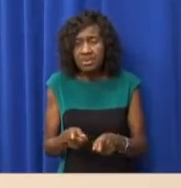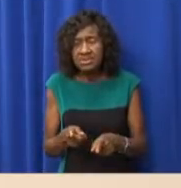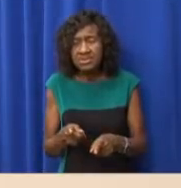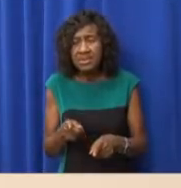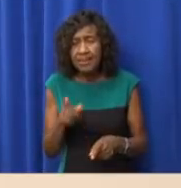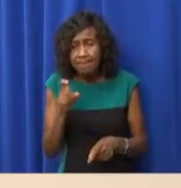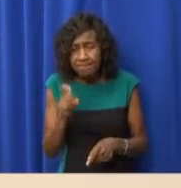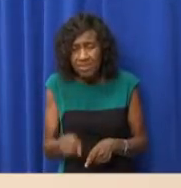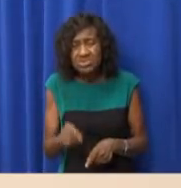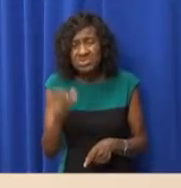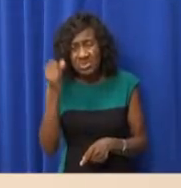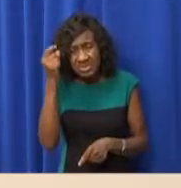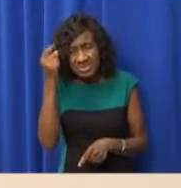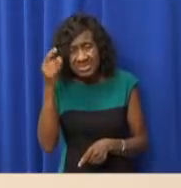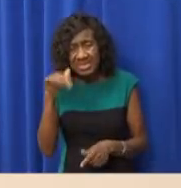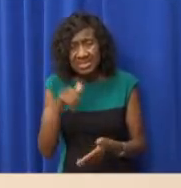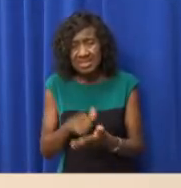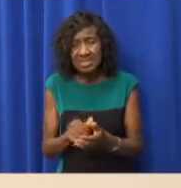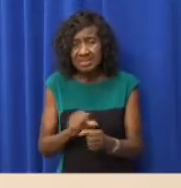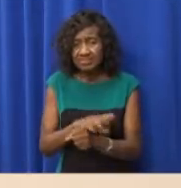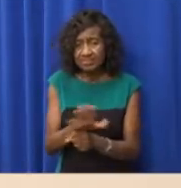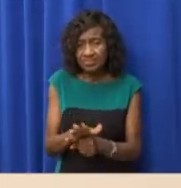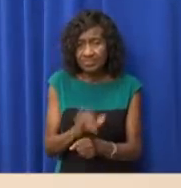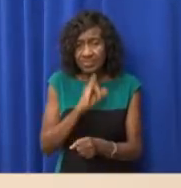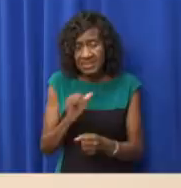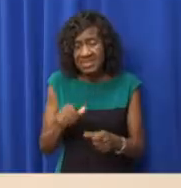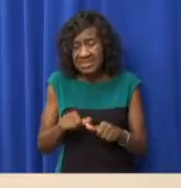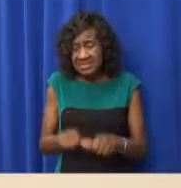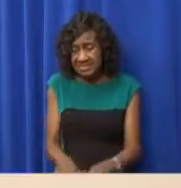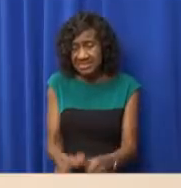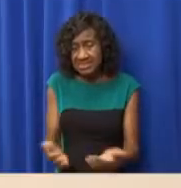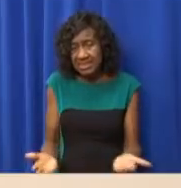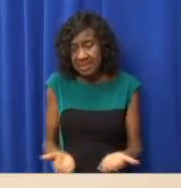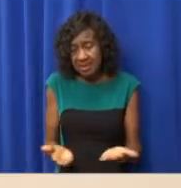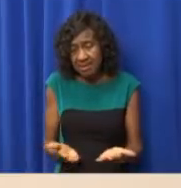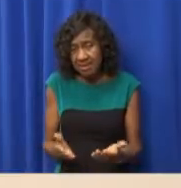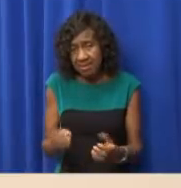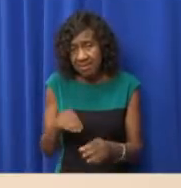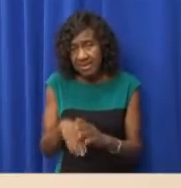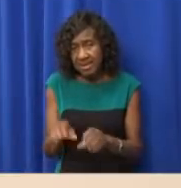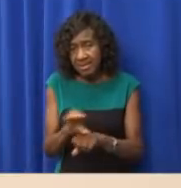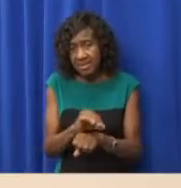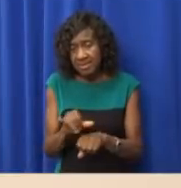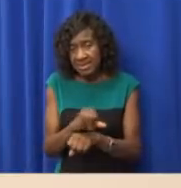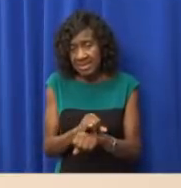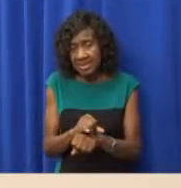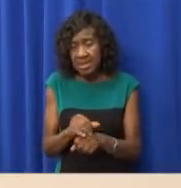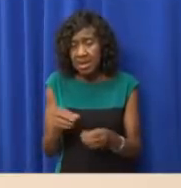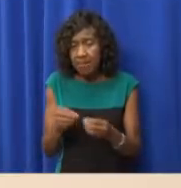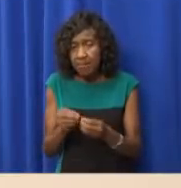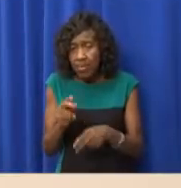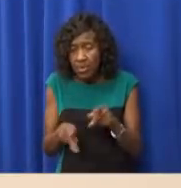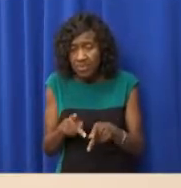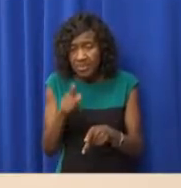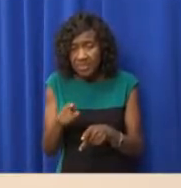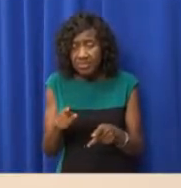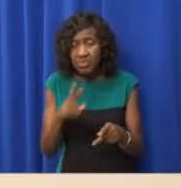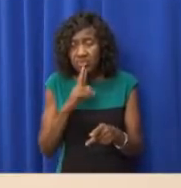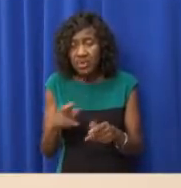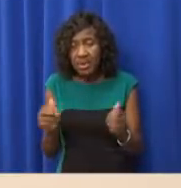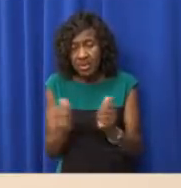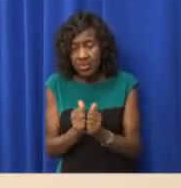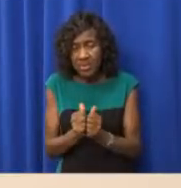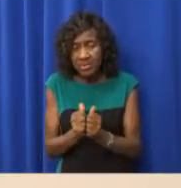keep emphasizing, that the virus is still out there. And the more people you mix with, the greater your chance of picking it up.